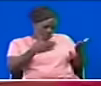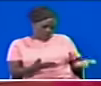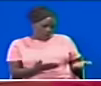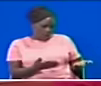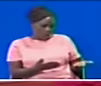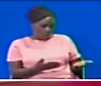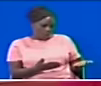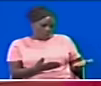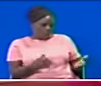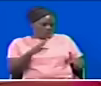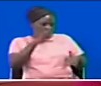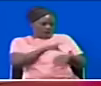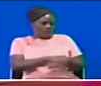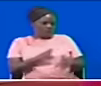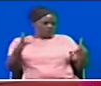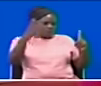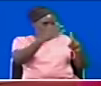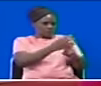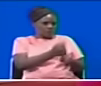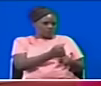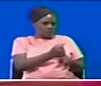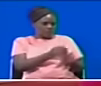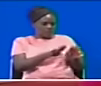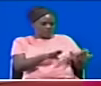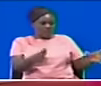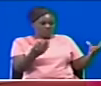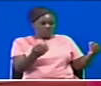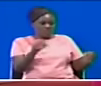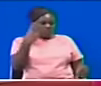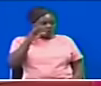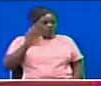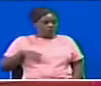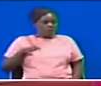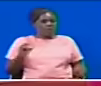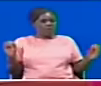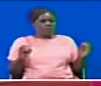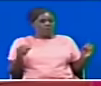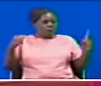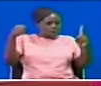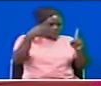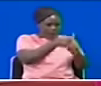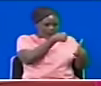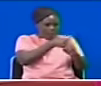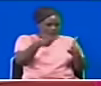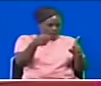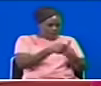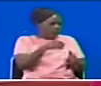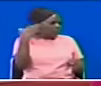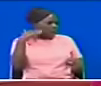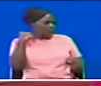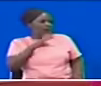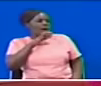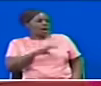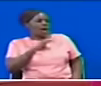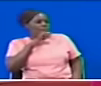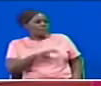creating mileage. Although, you know, the ground isn't easy for women, as as Senator will let you know. There's a lot of violence, hooliganism, abuse, you